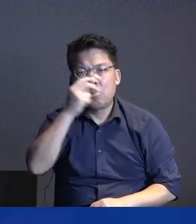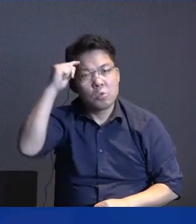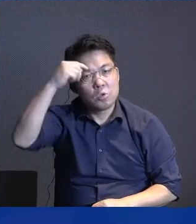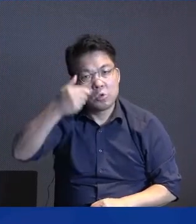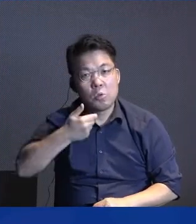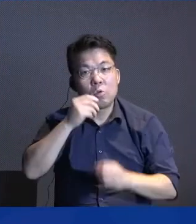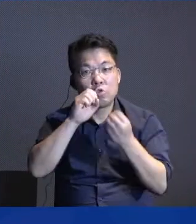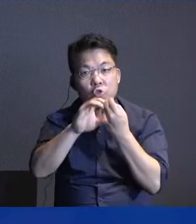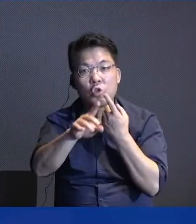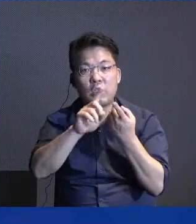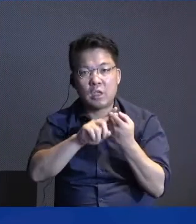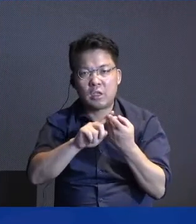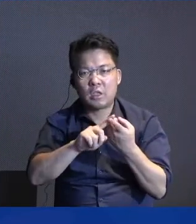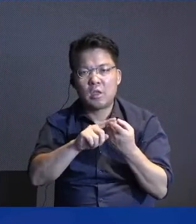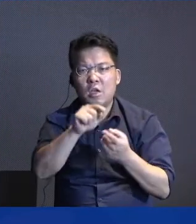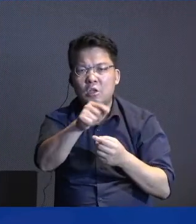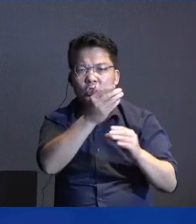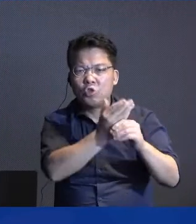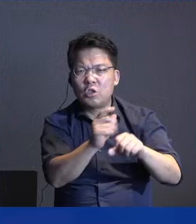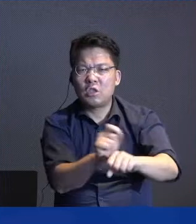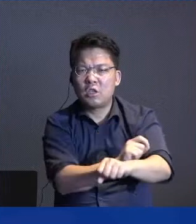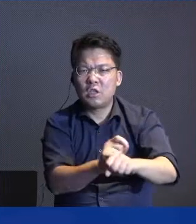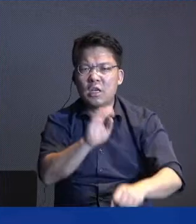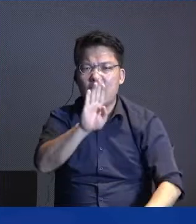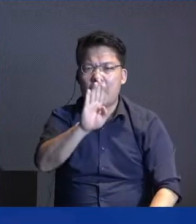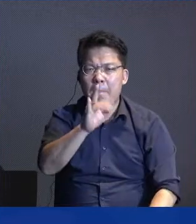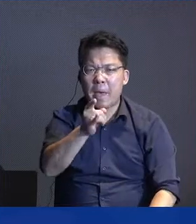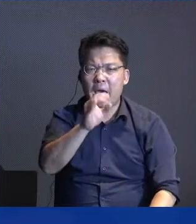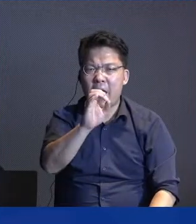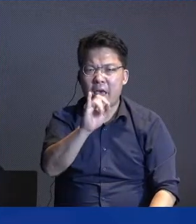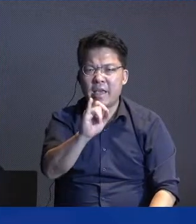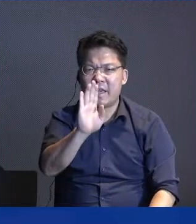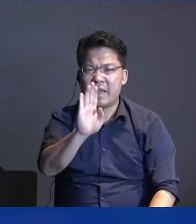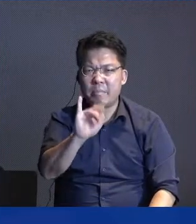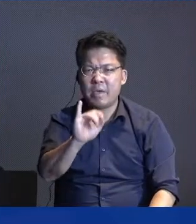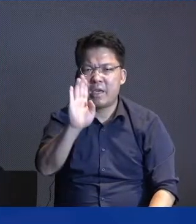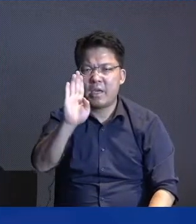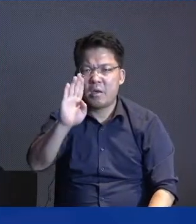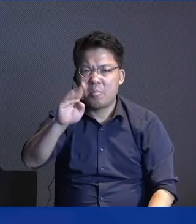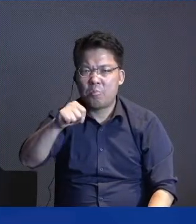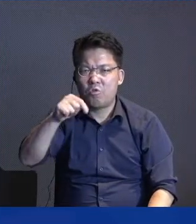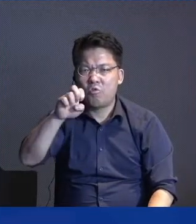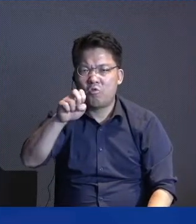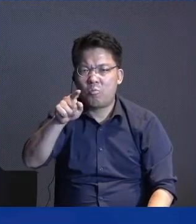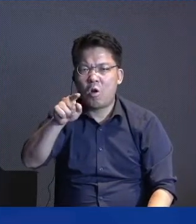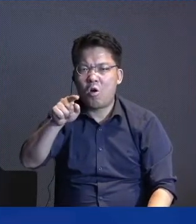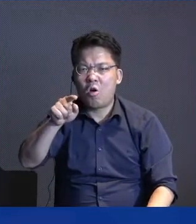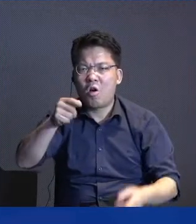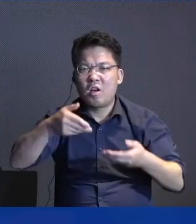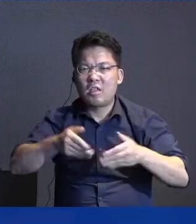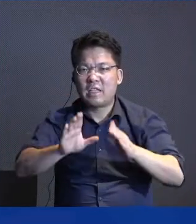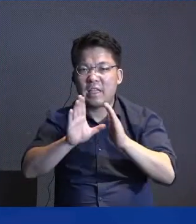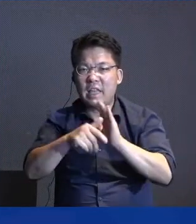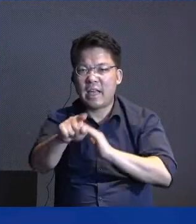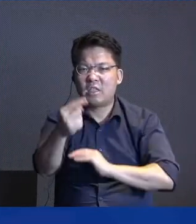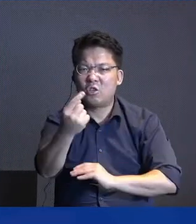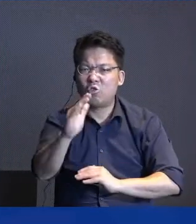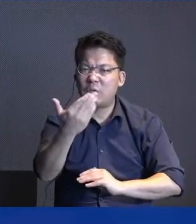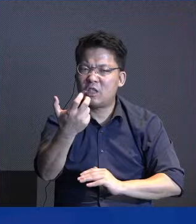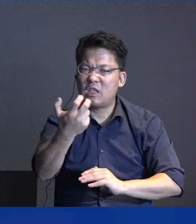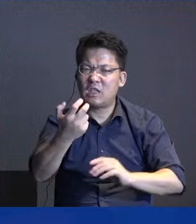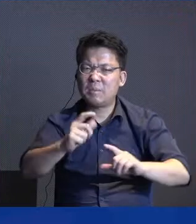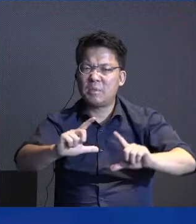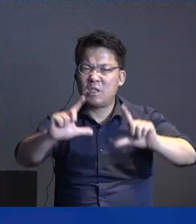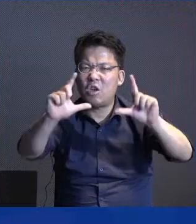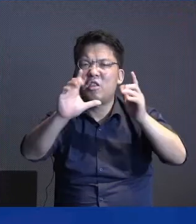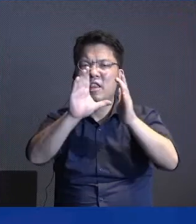better health and mental health compared to previous cohorts of older adults. So we need to be careful